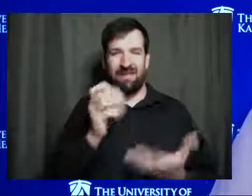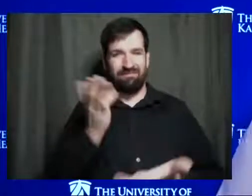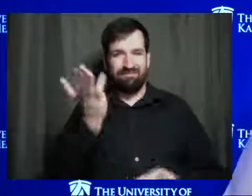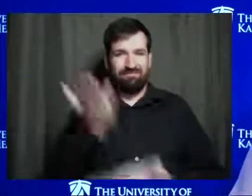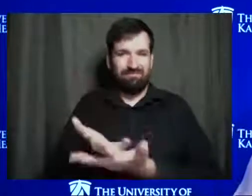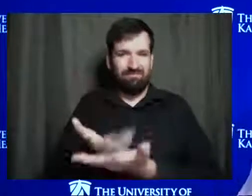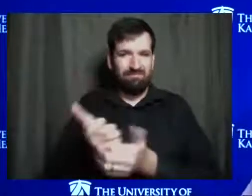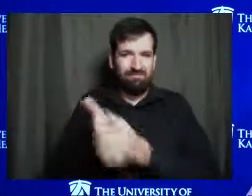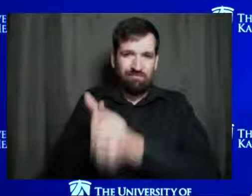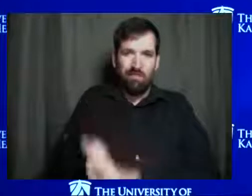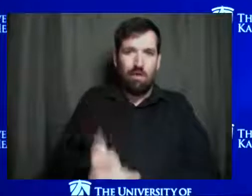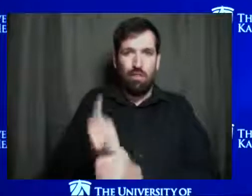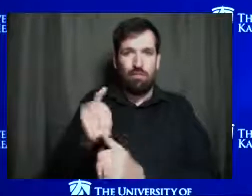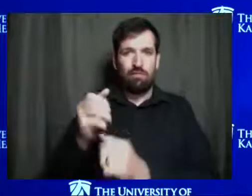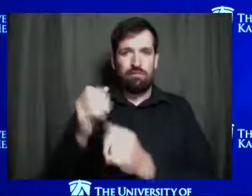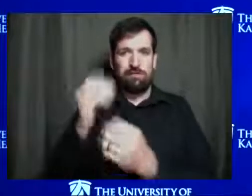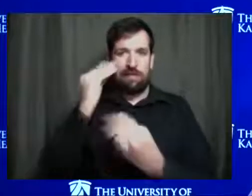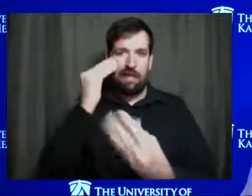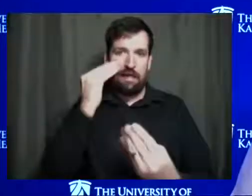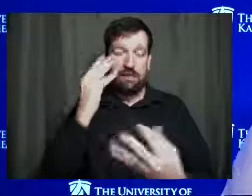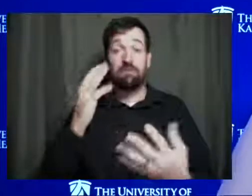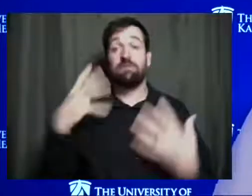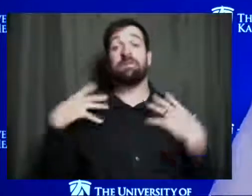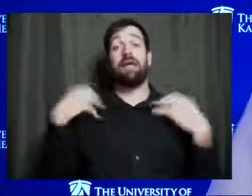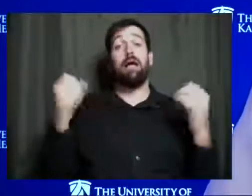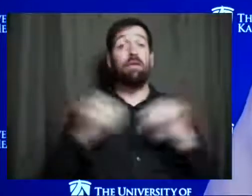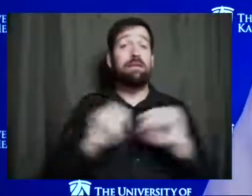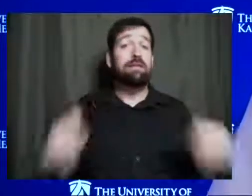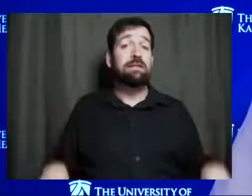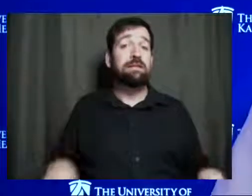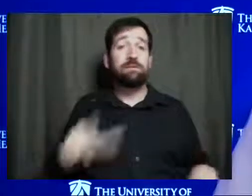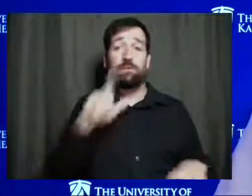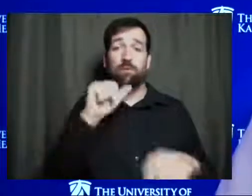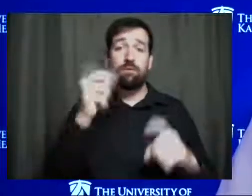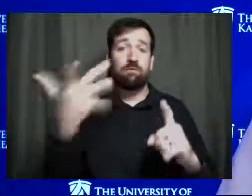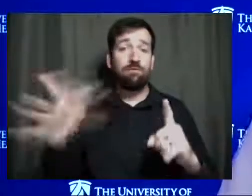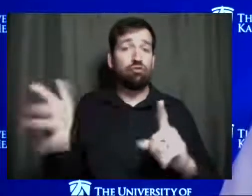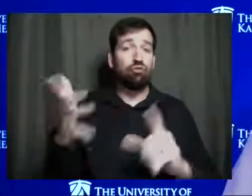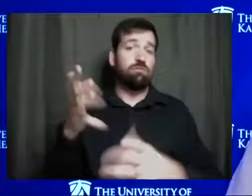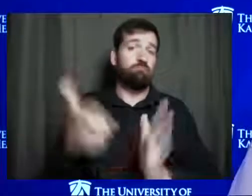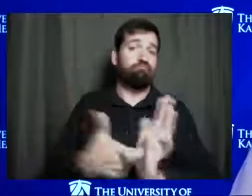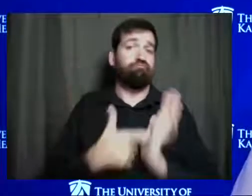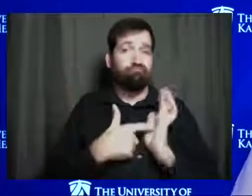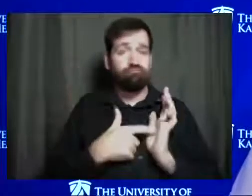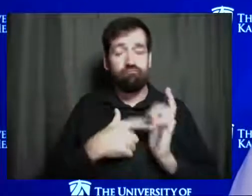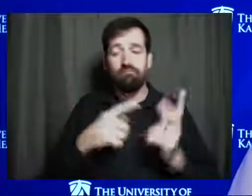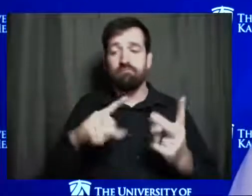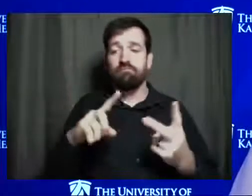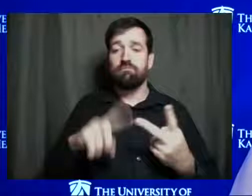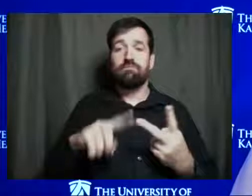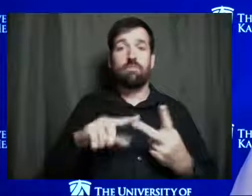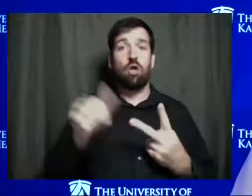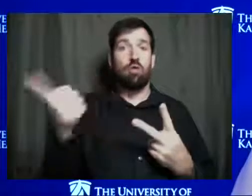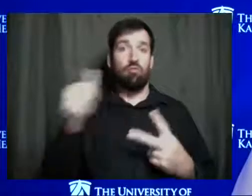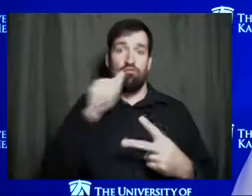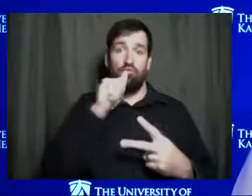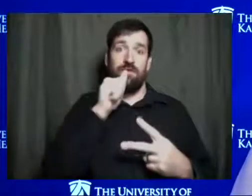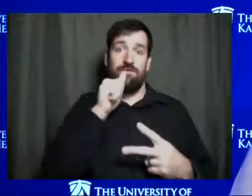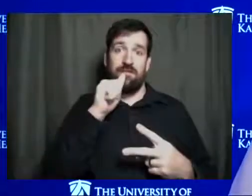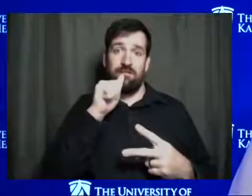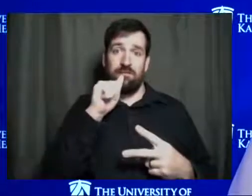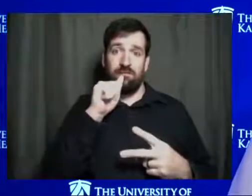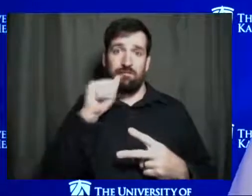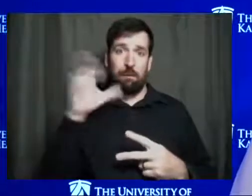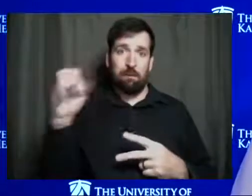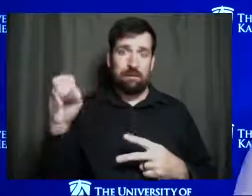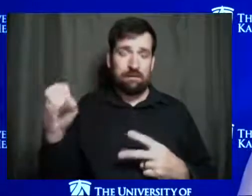from private entities, especially health systems that have mandates and other private entities, yeah, there are some people that